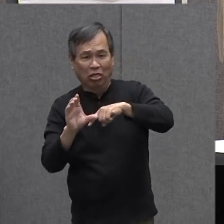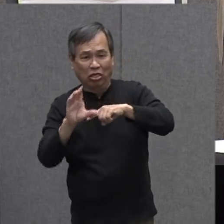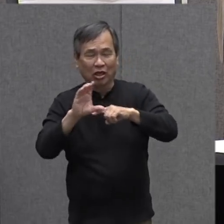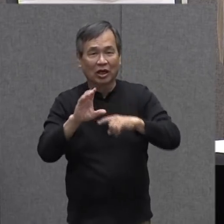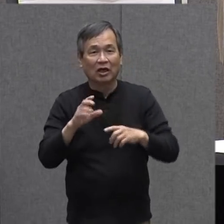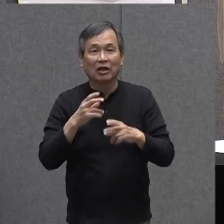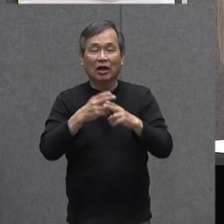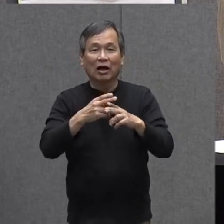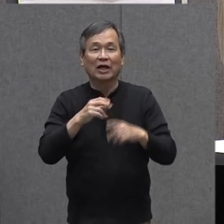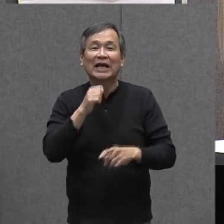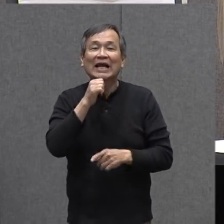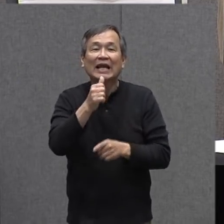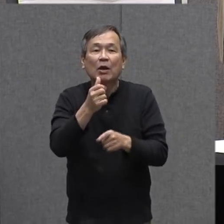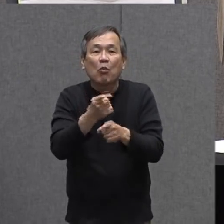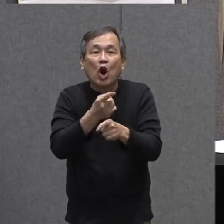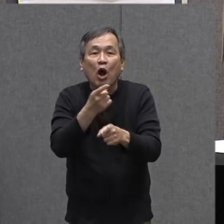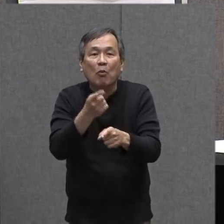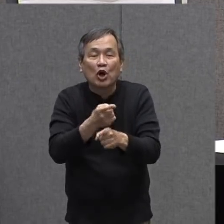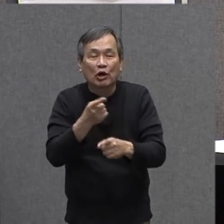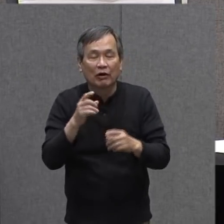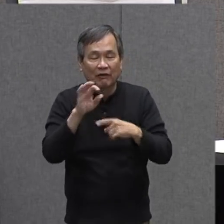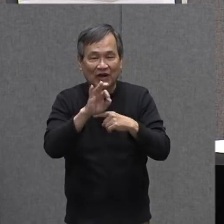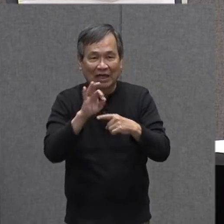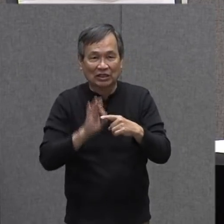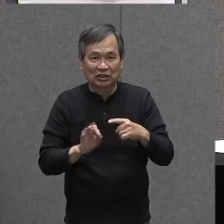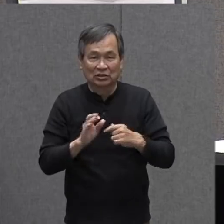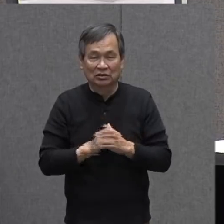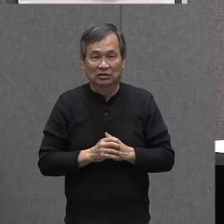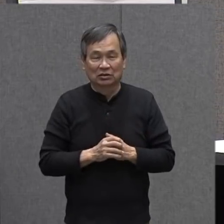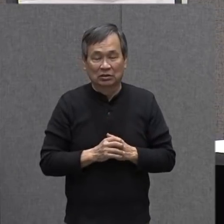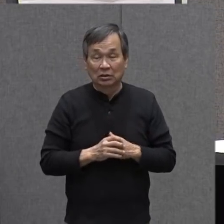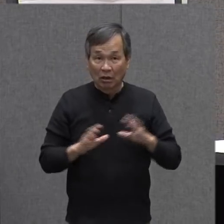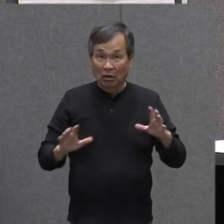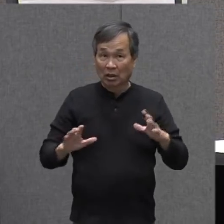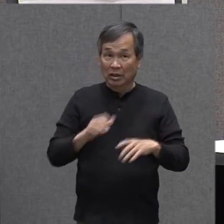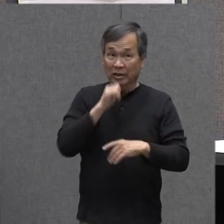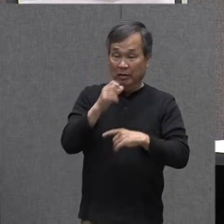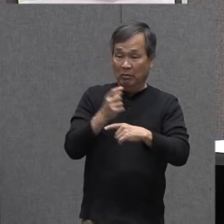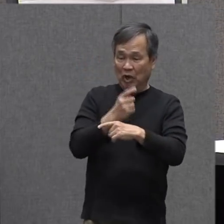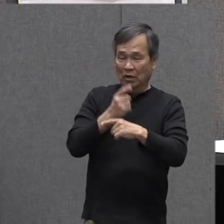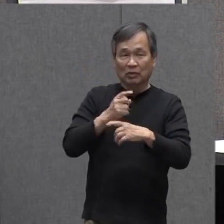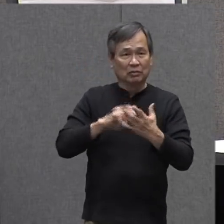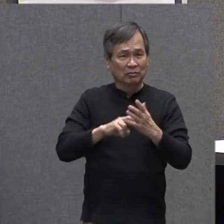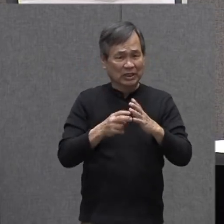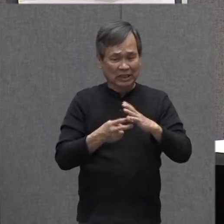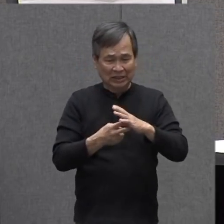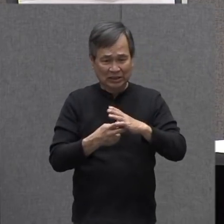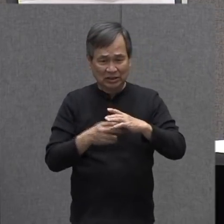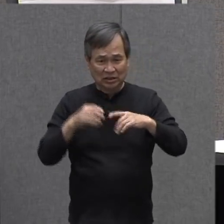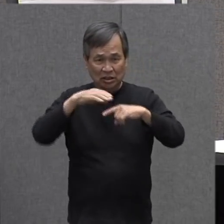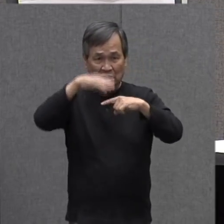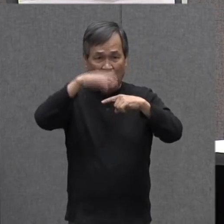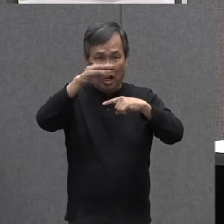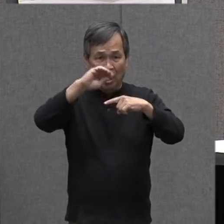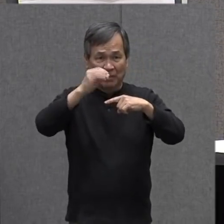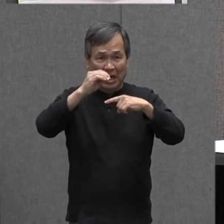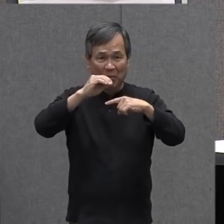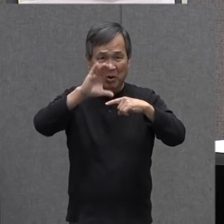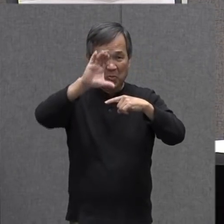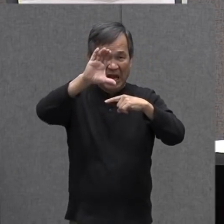some technology, computer, a phone, a tablet, to look at gravity on other planets, on